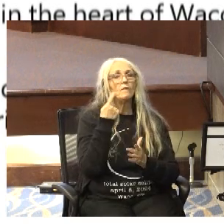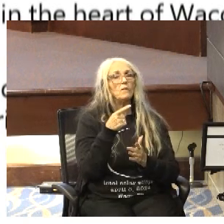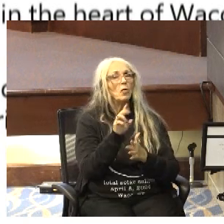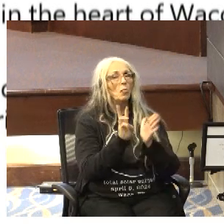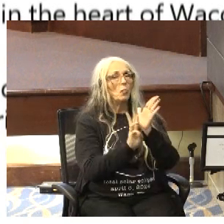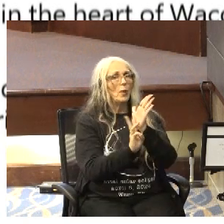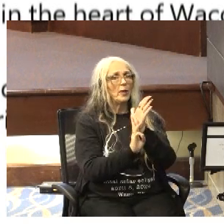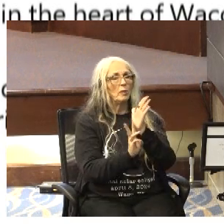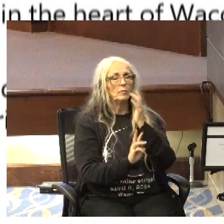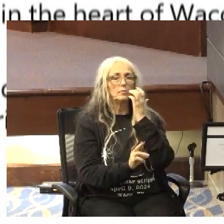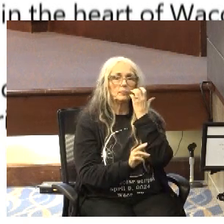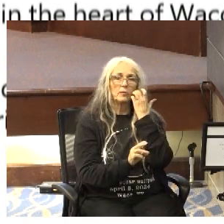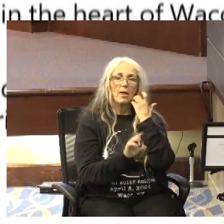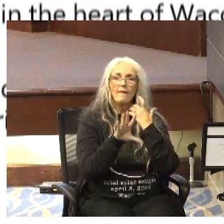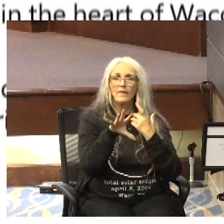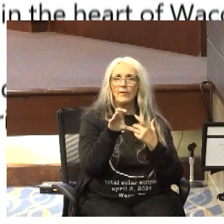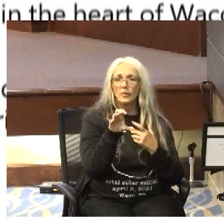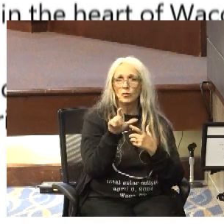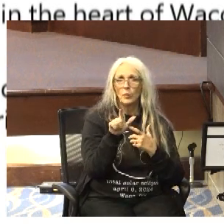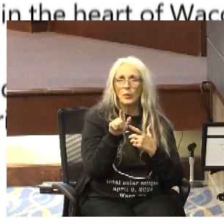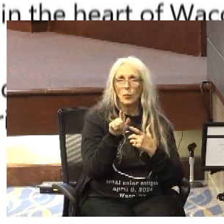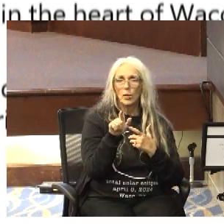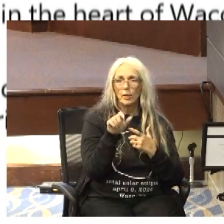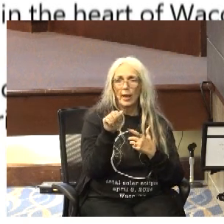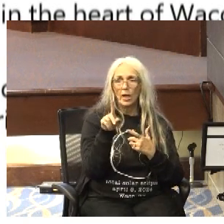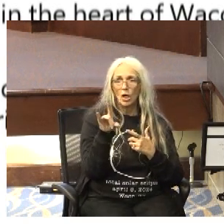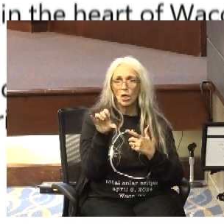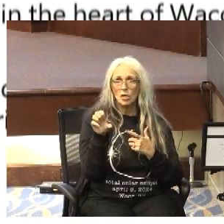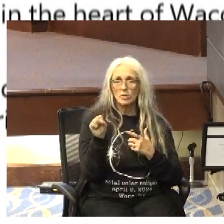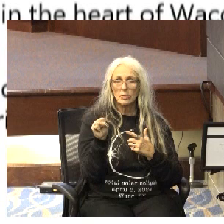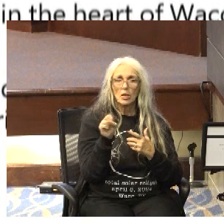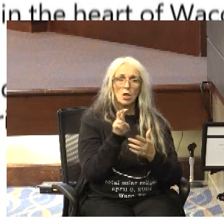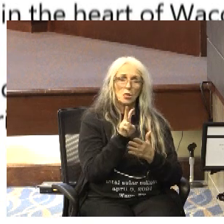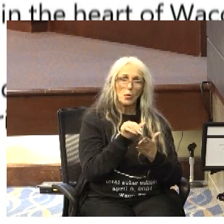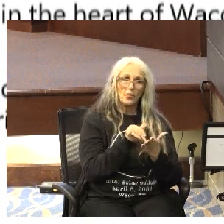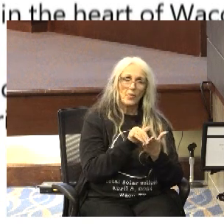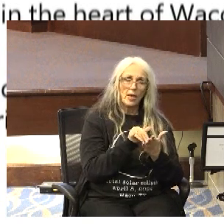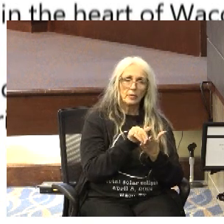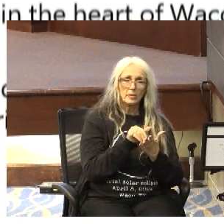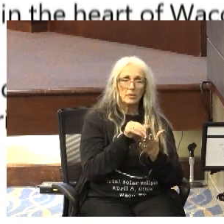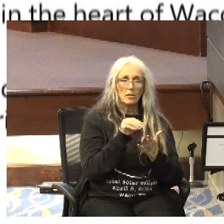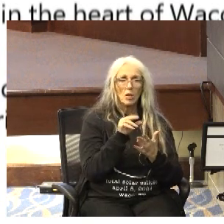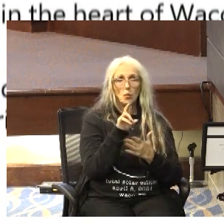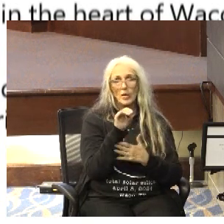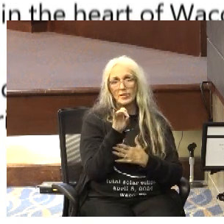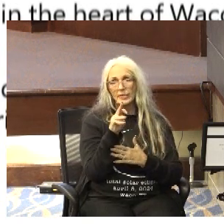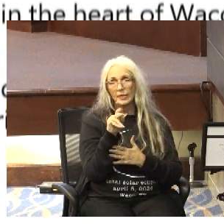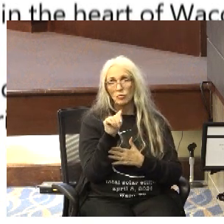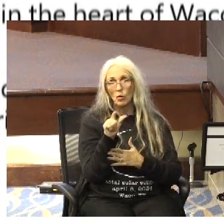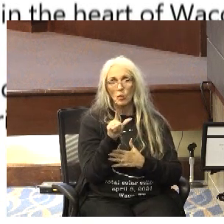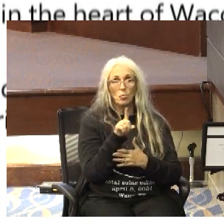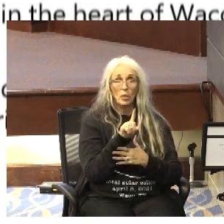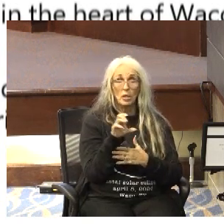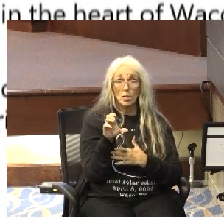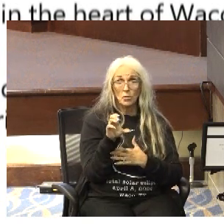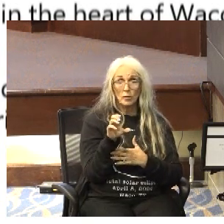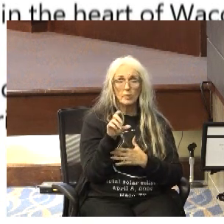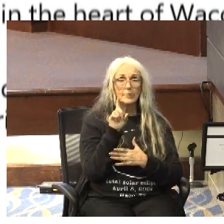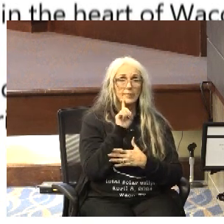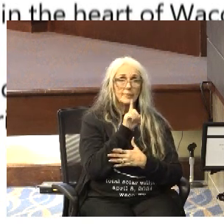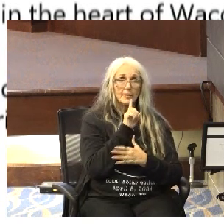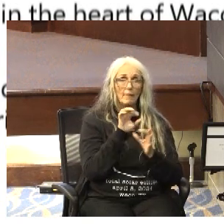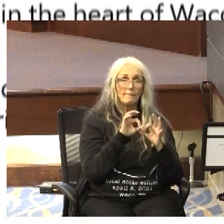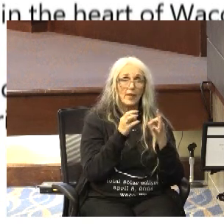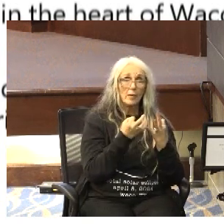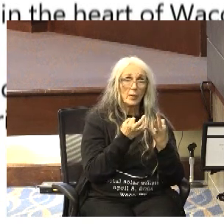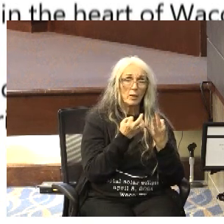So it's 521 acres, you know, 2,000 residential units, about 1,100 of those are single family right now on